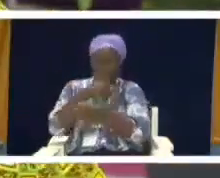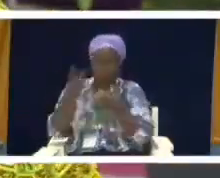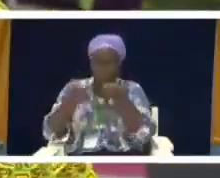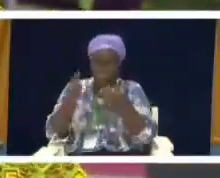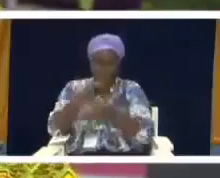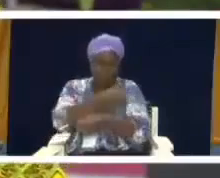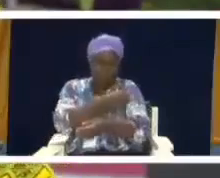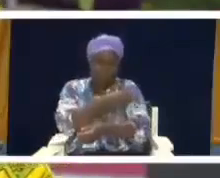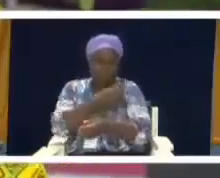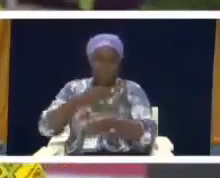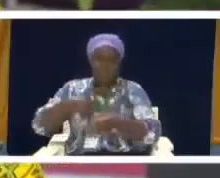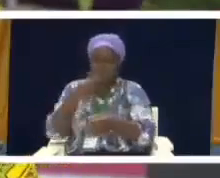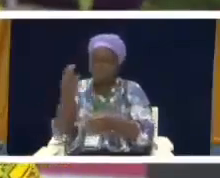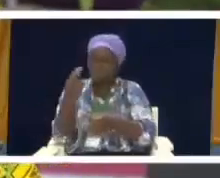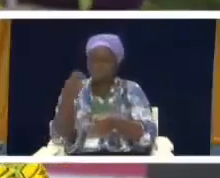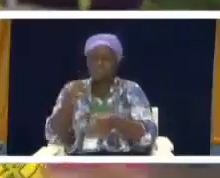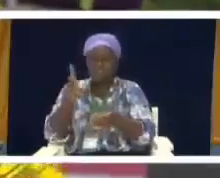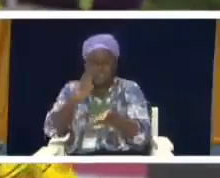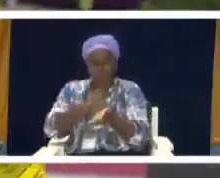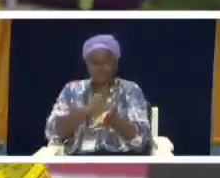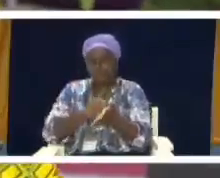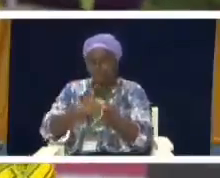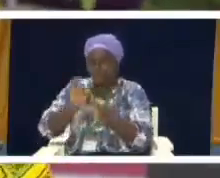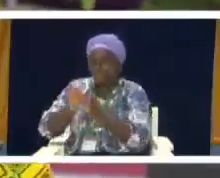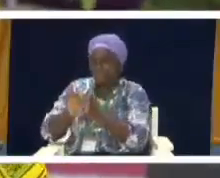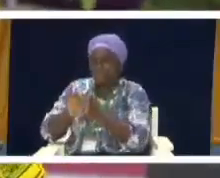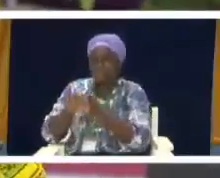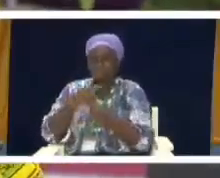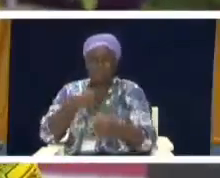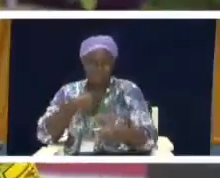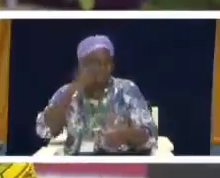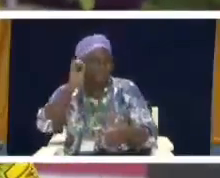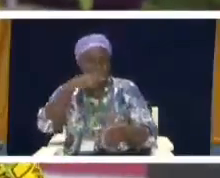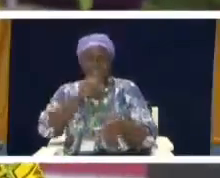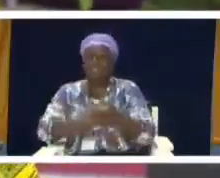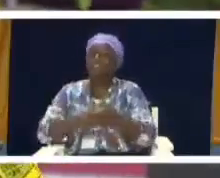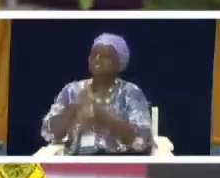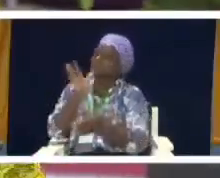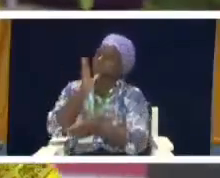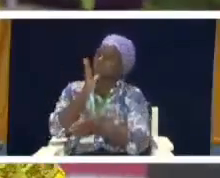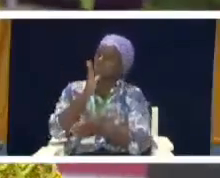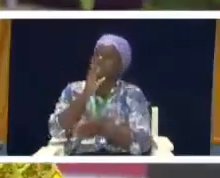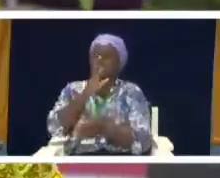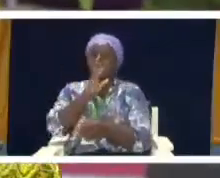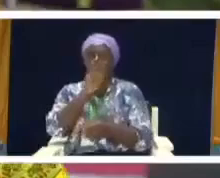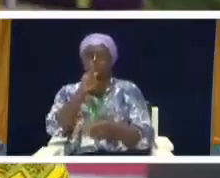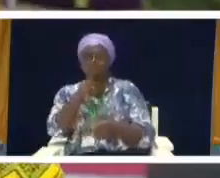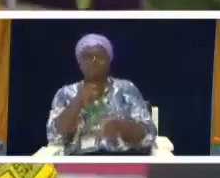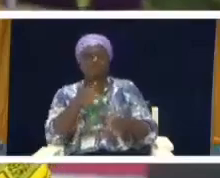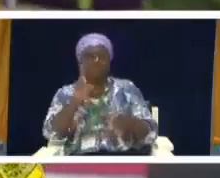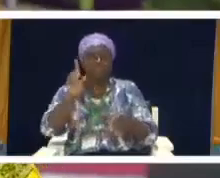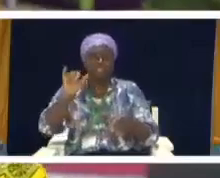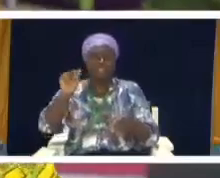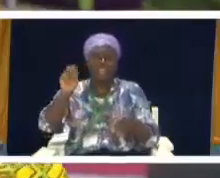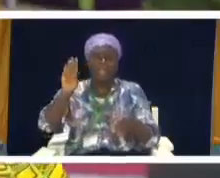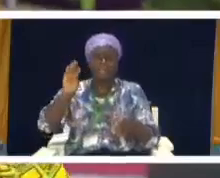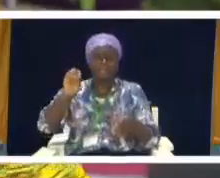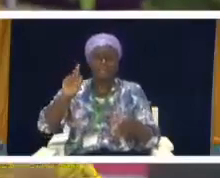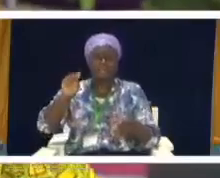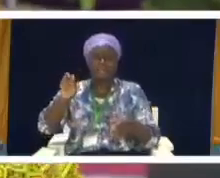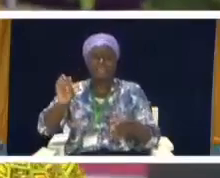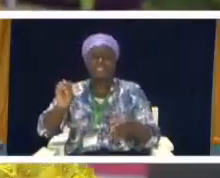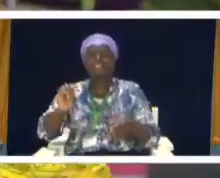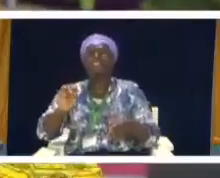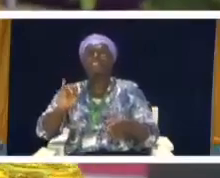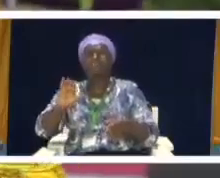there, the doctor checked on me. He said, madam, are you diabetic? I said, no. He said,